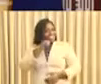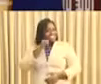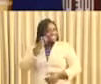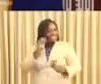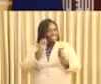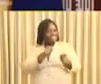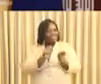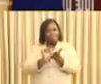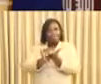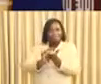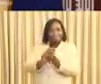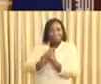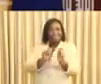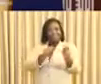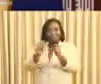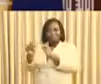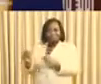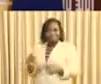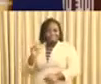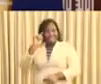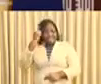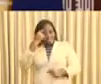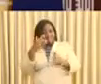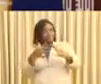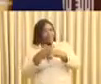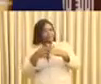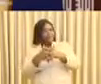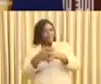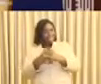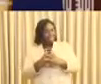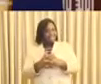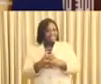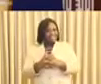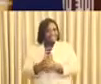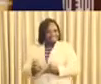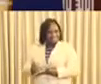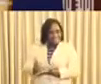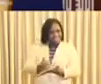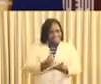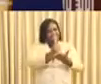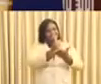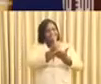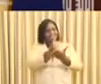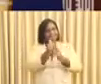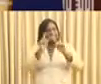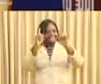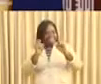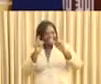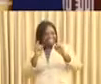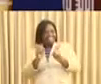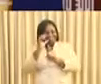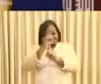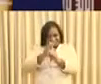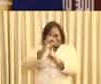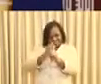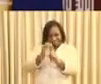of the United States of America to help boost our testing capacity. The latest assistance we